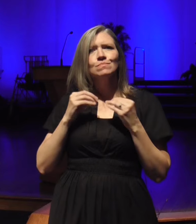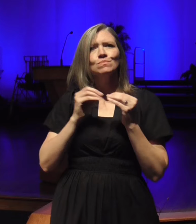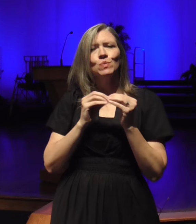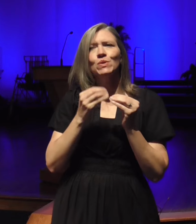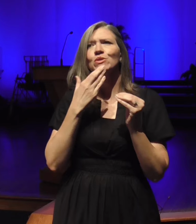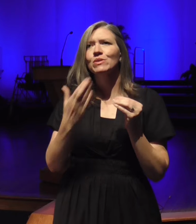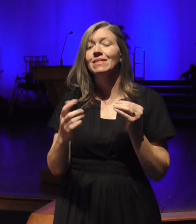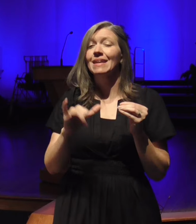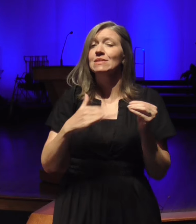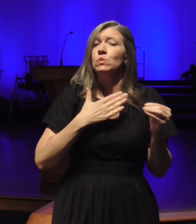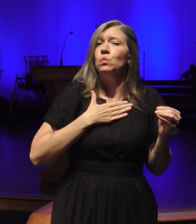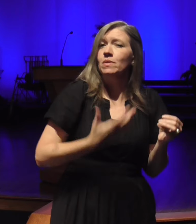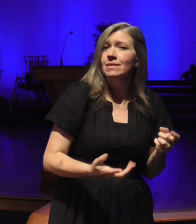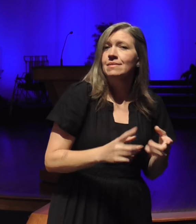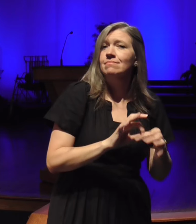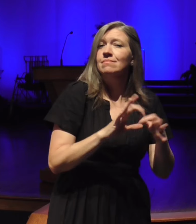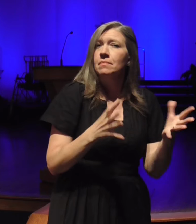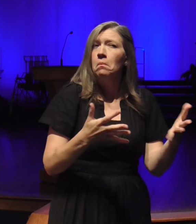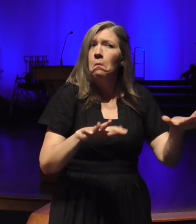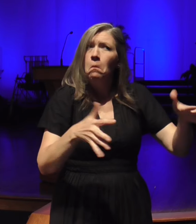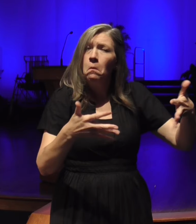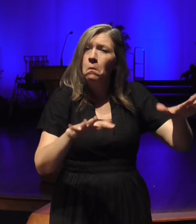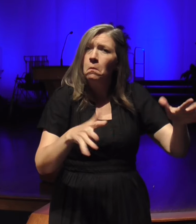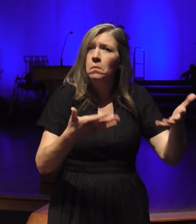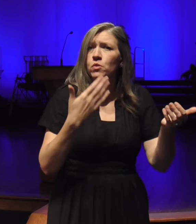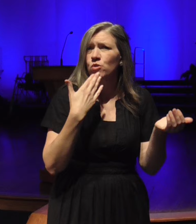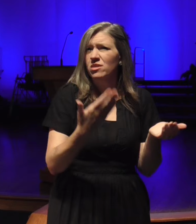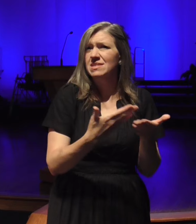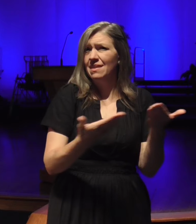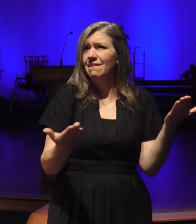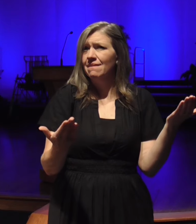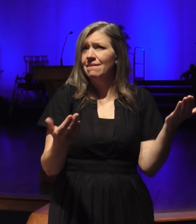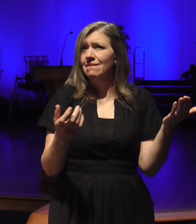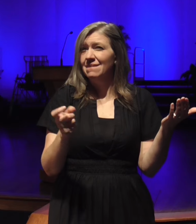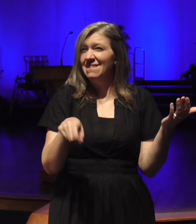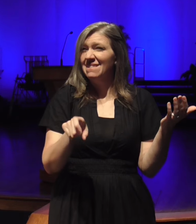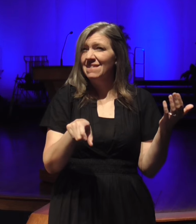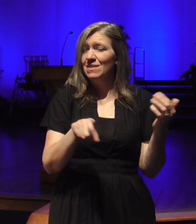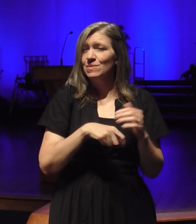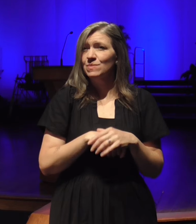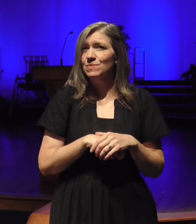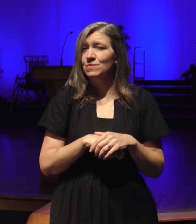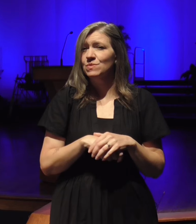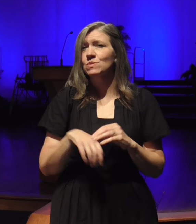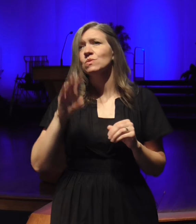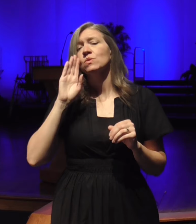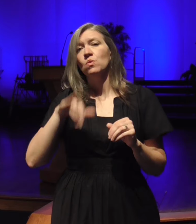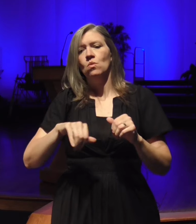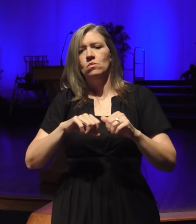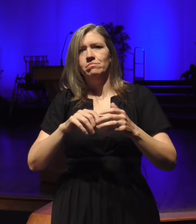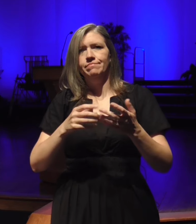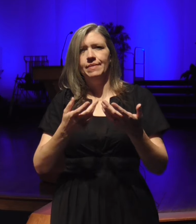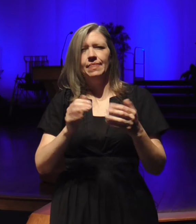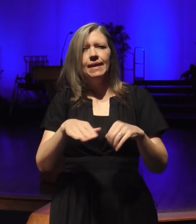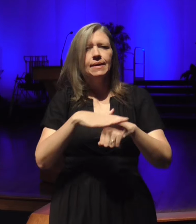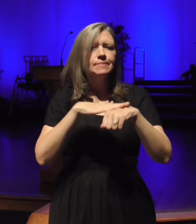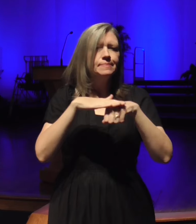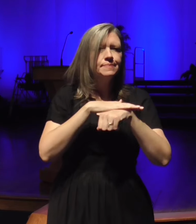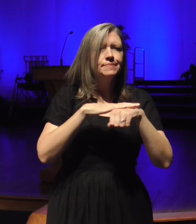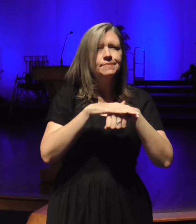work of embracing and allowing a greater good into our life is the willingness to release the kind of sort of good